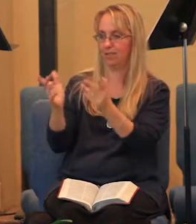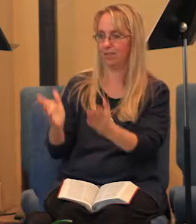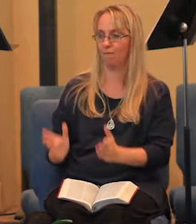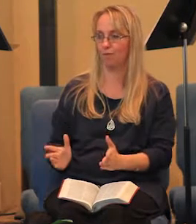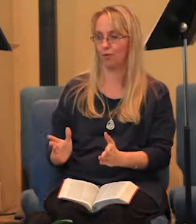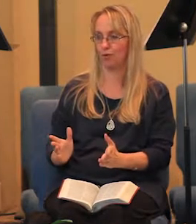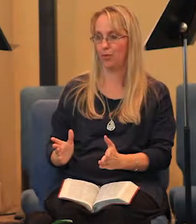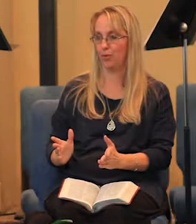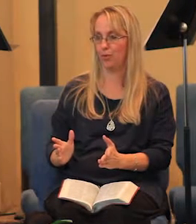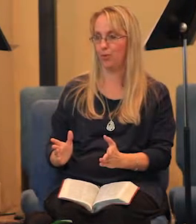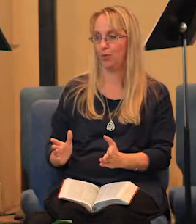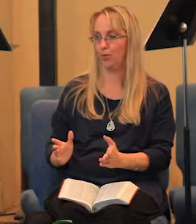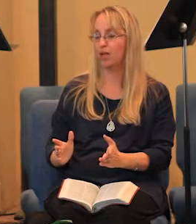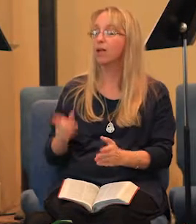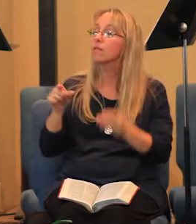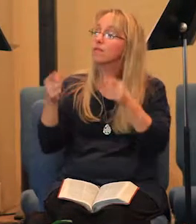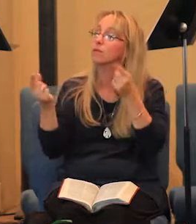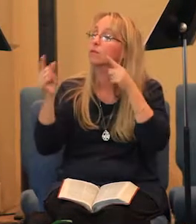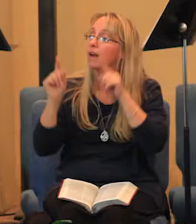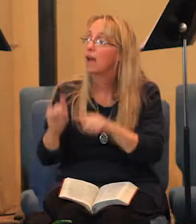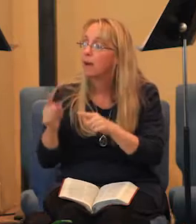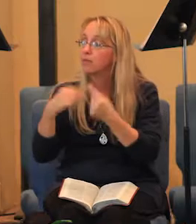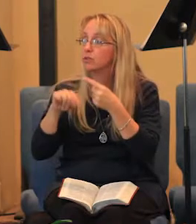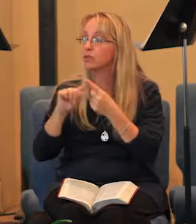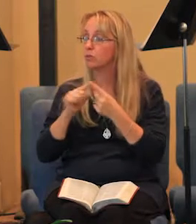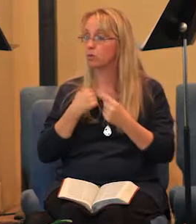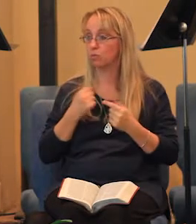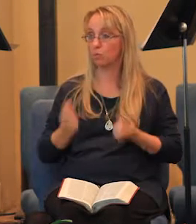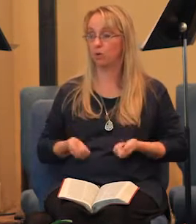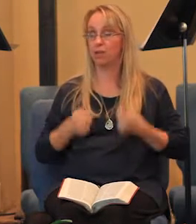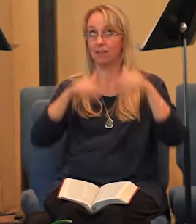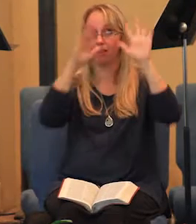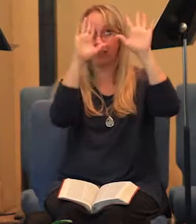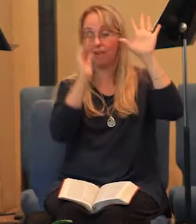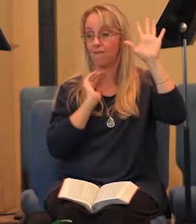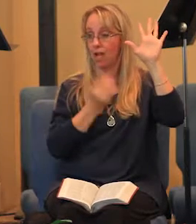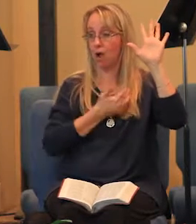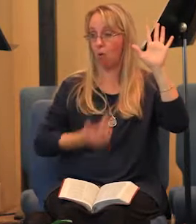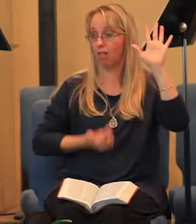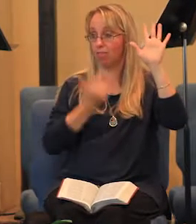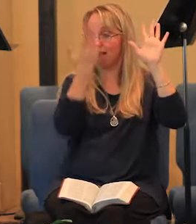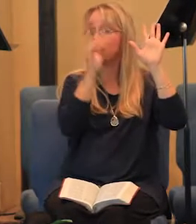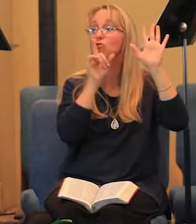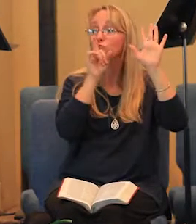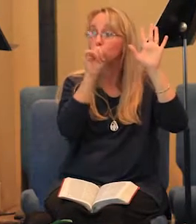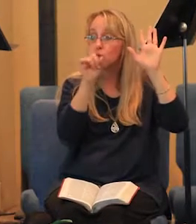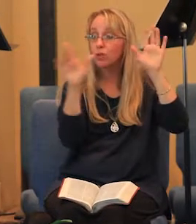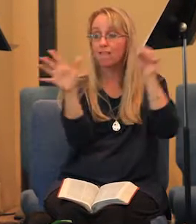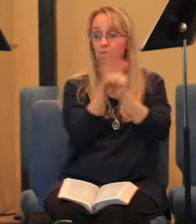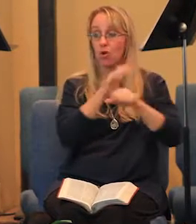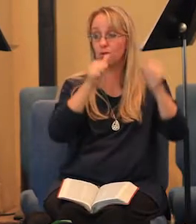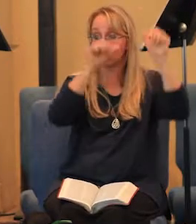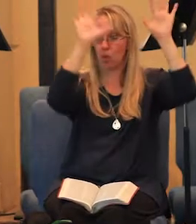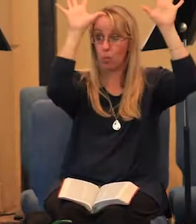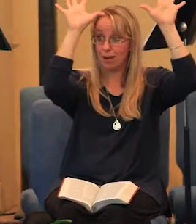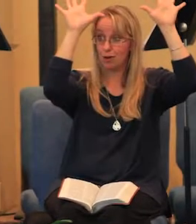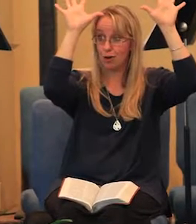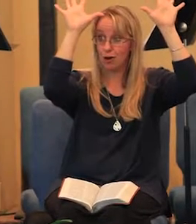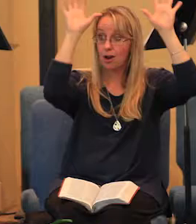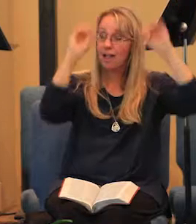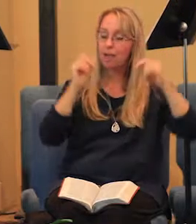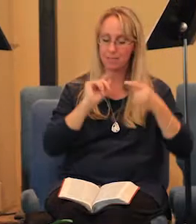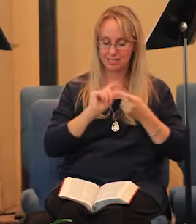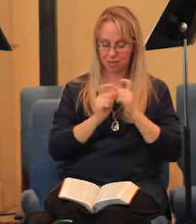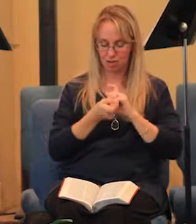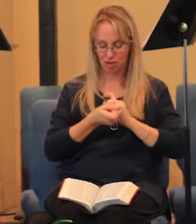And because here's what happens when we give our lives to Him and we truly surrender to Him, is He begins to change us from